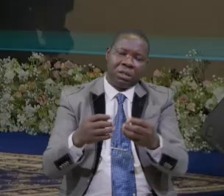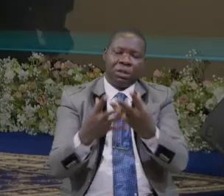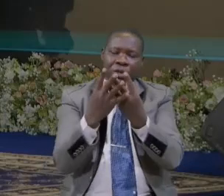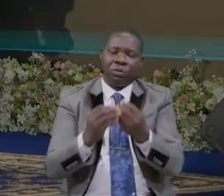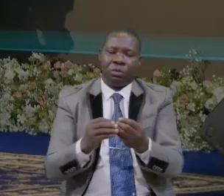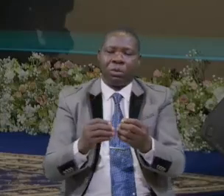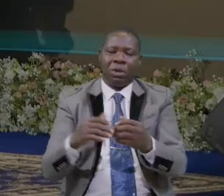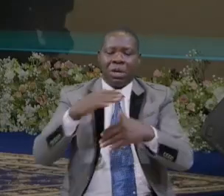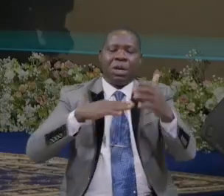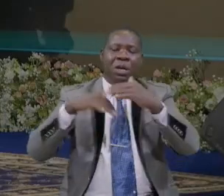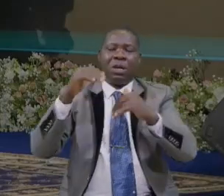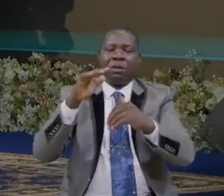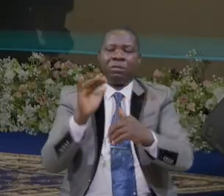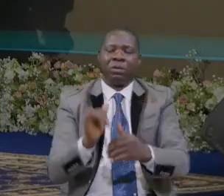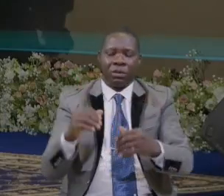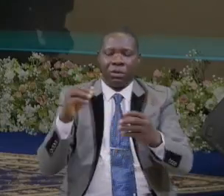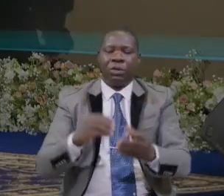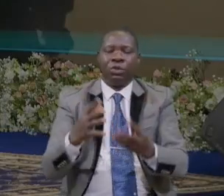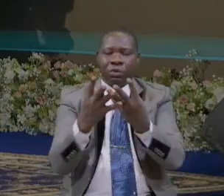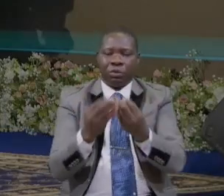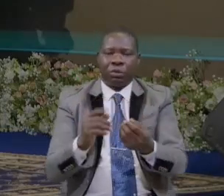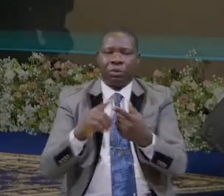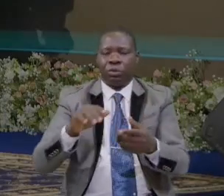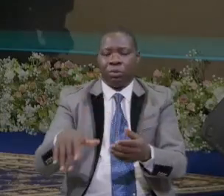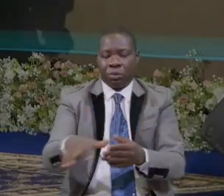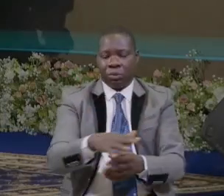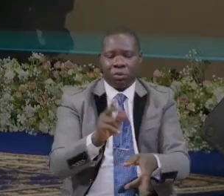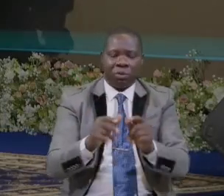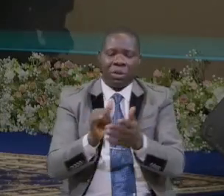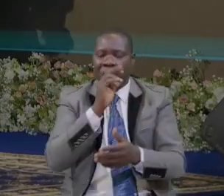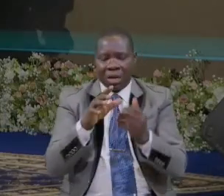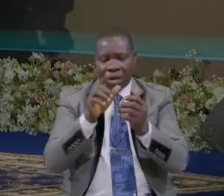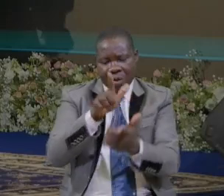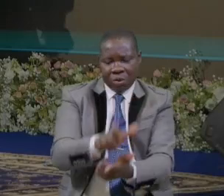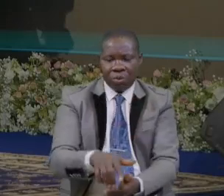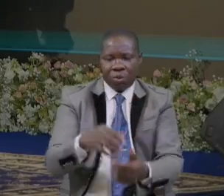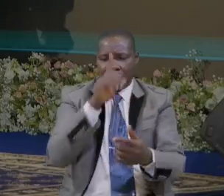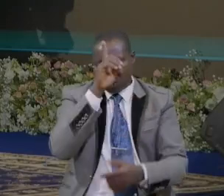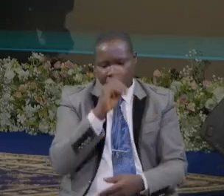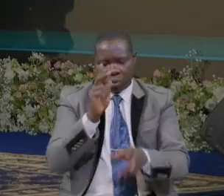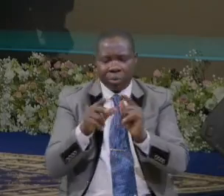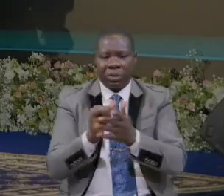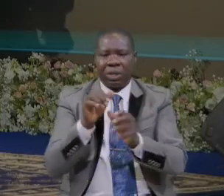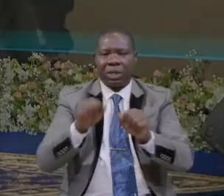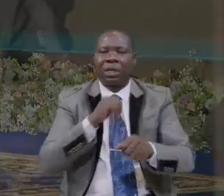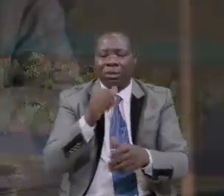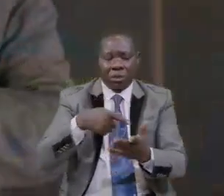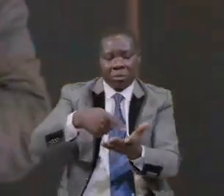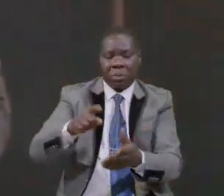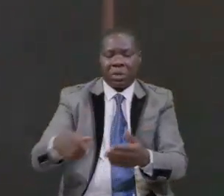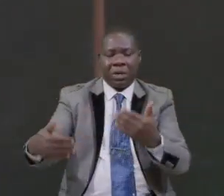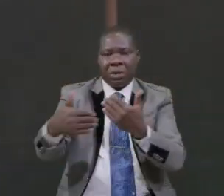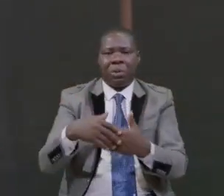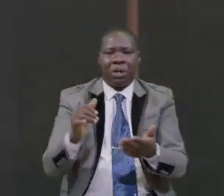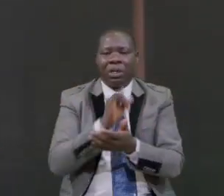those people that were low, to those widows, and to the people that cannot pay back. That's what the